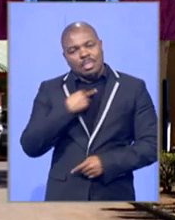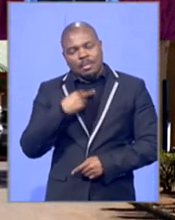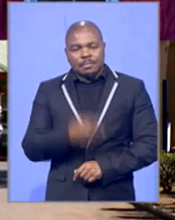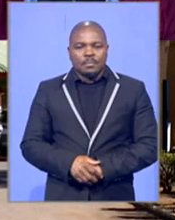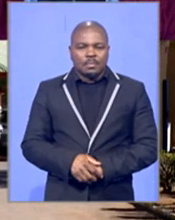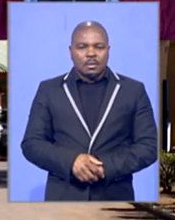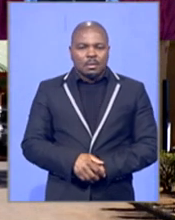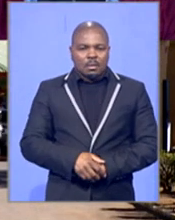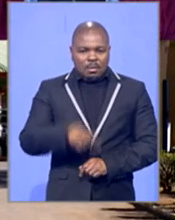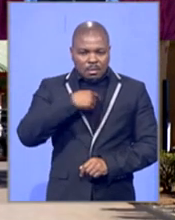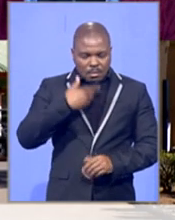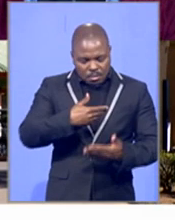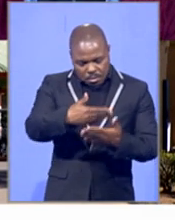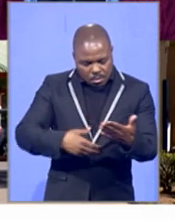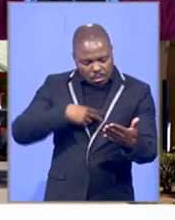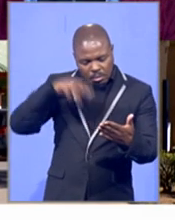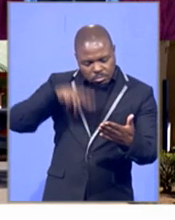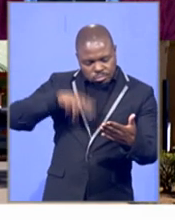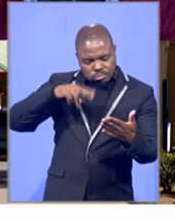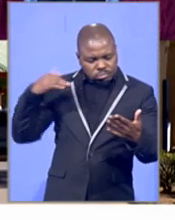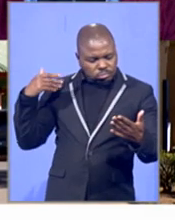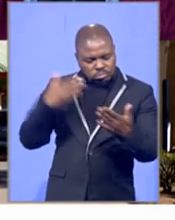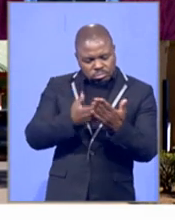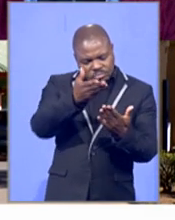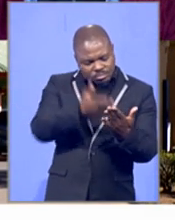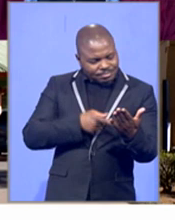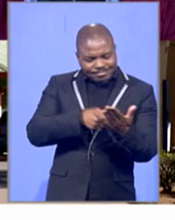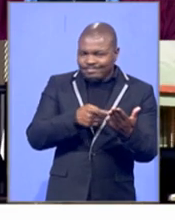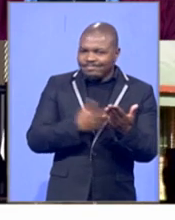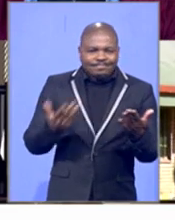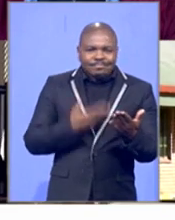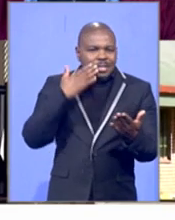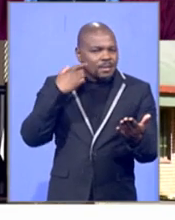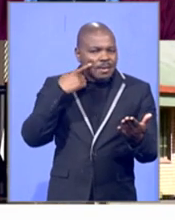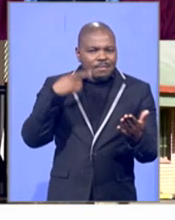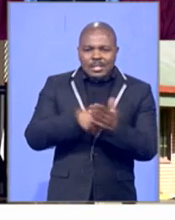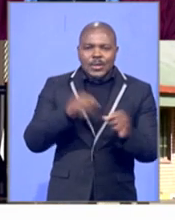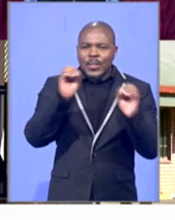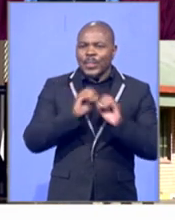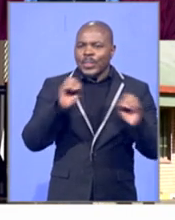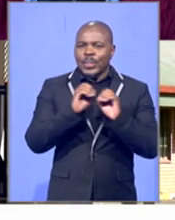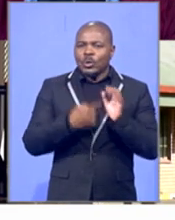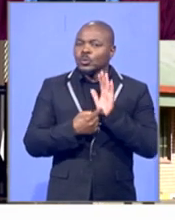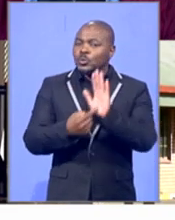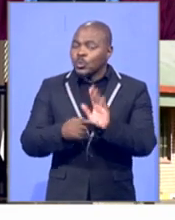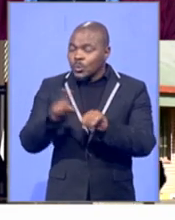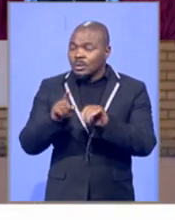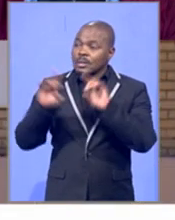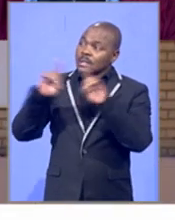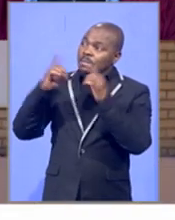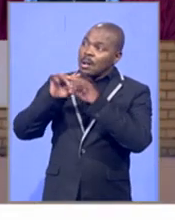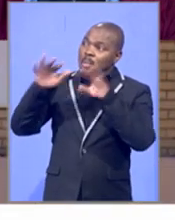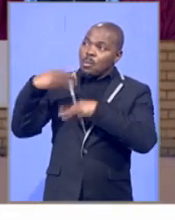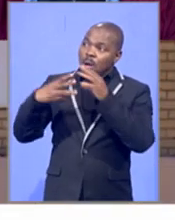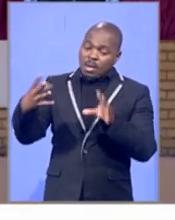we have perused and examined to date, there is absolutely no material evidence yet to even suggest the Department of Public